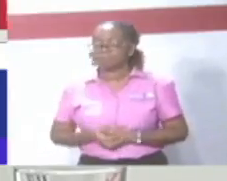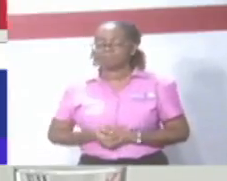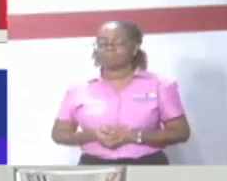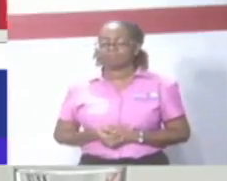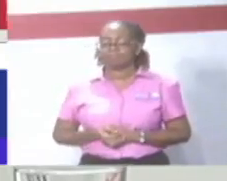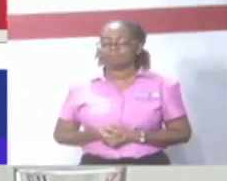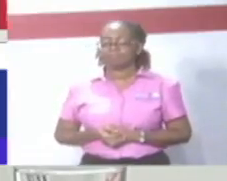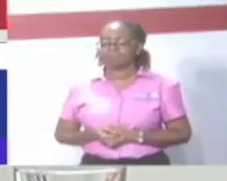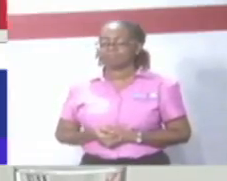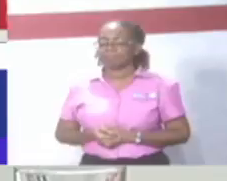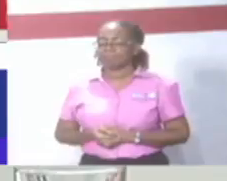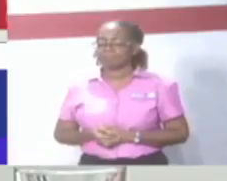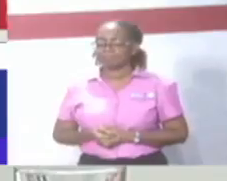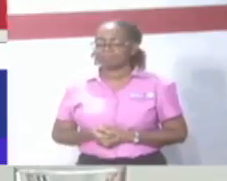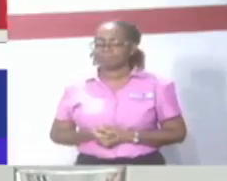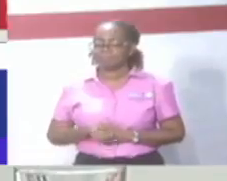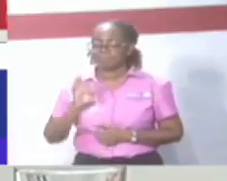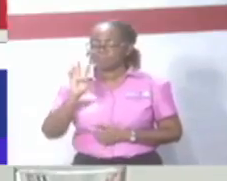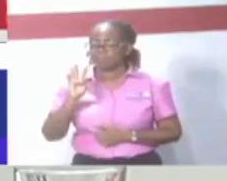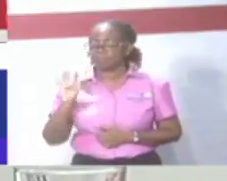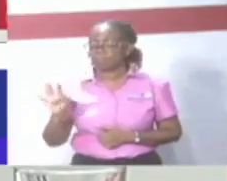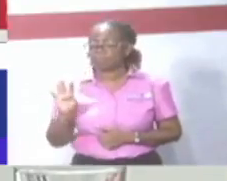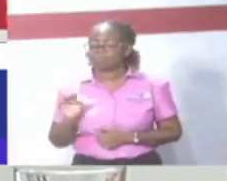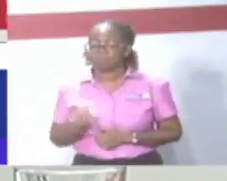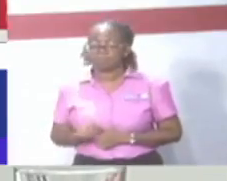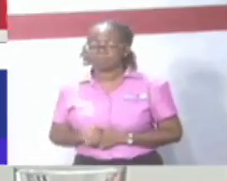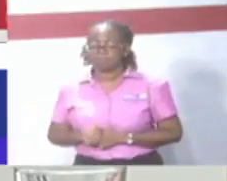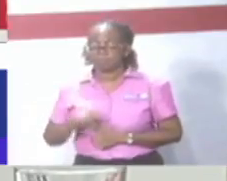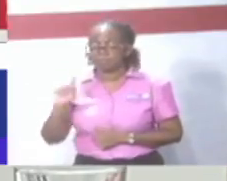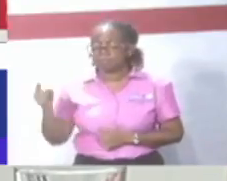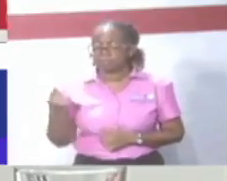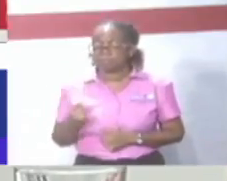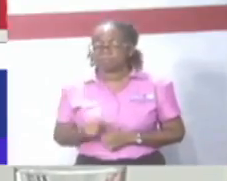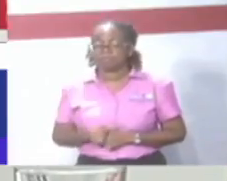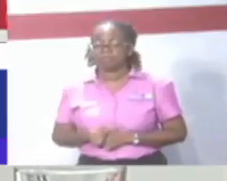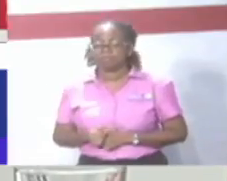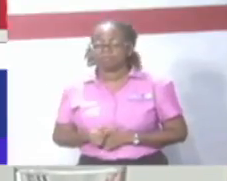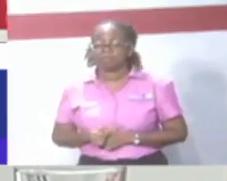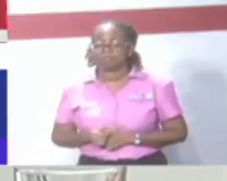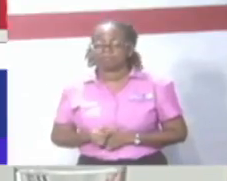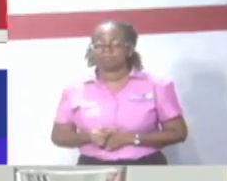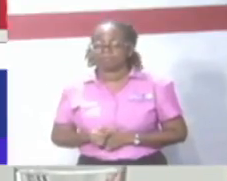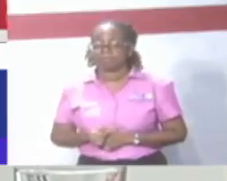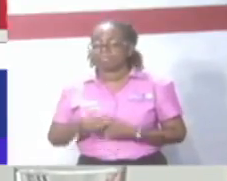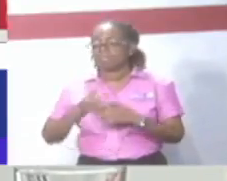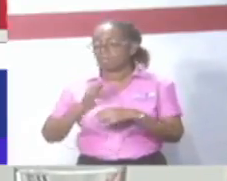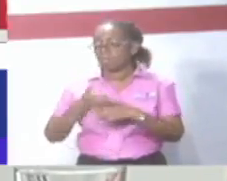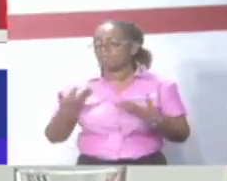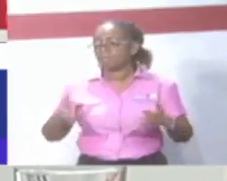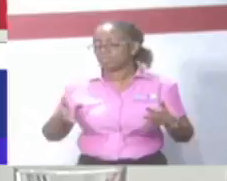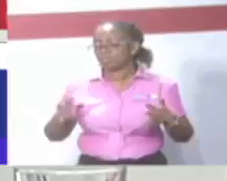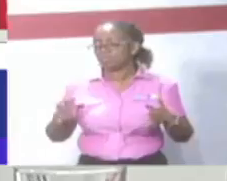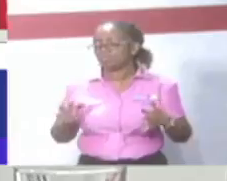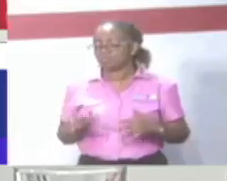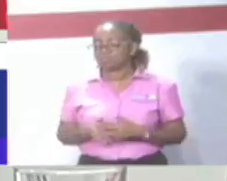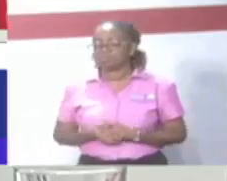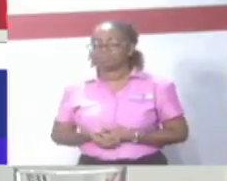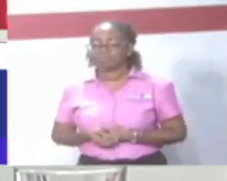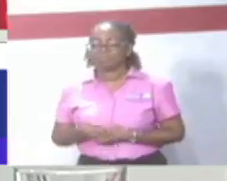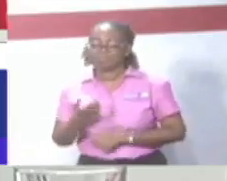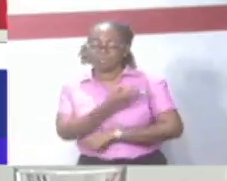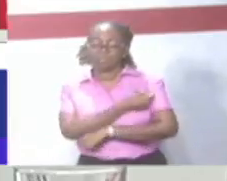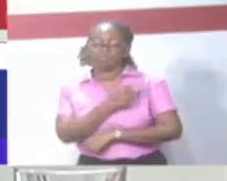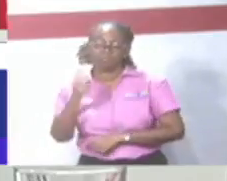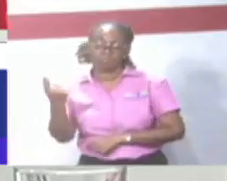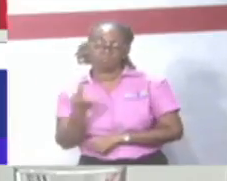41,207 minors between the ages of 12 to 18 have gotten their first shot, which